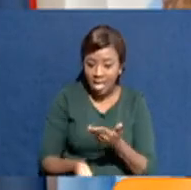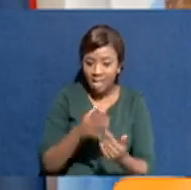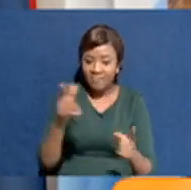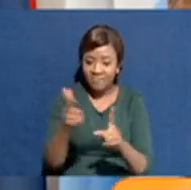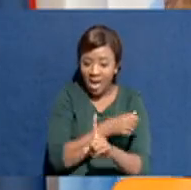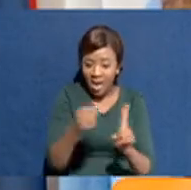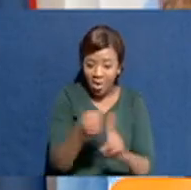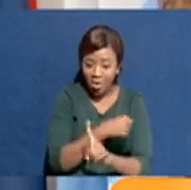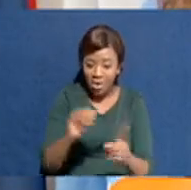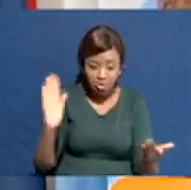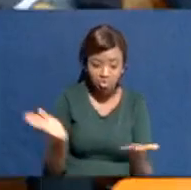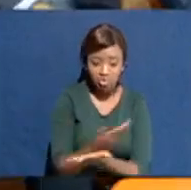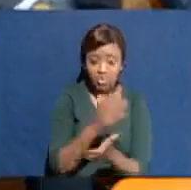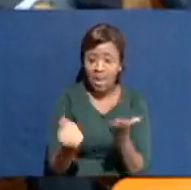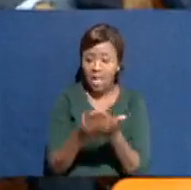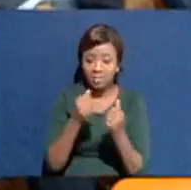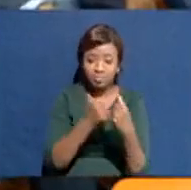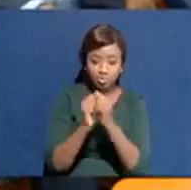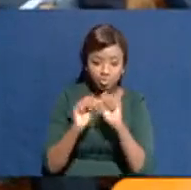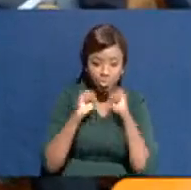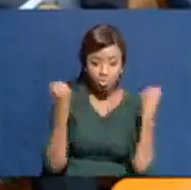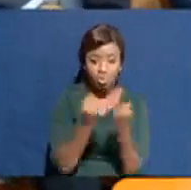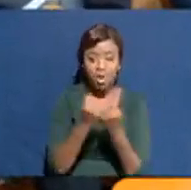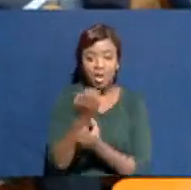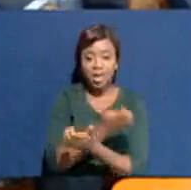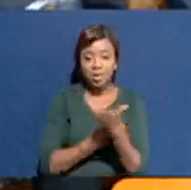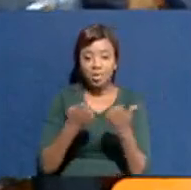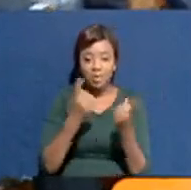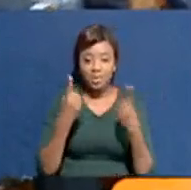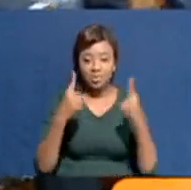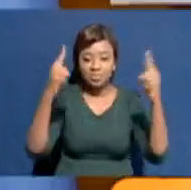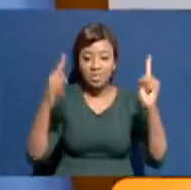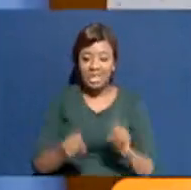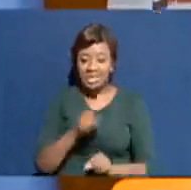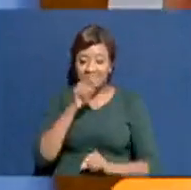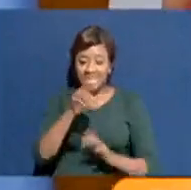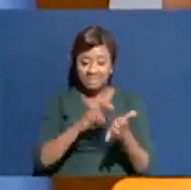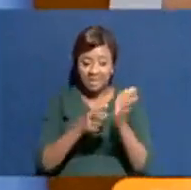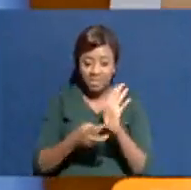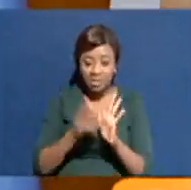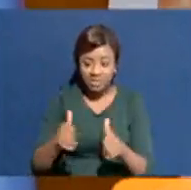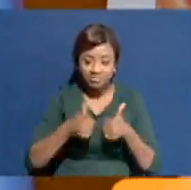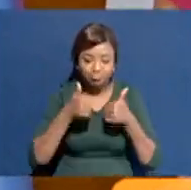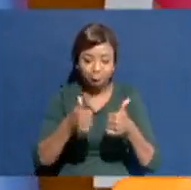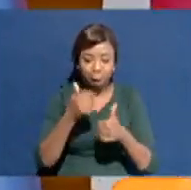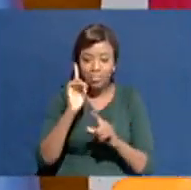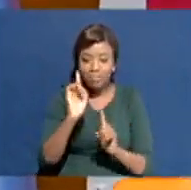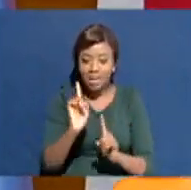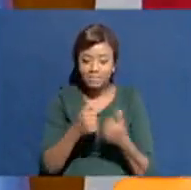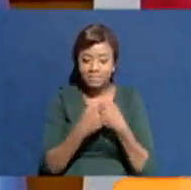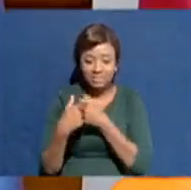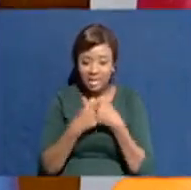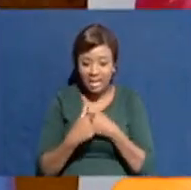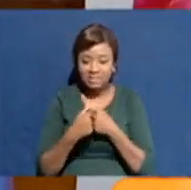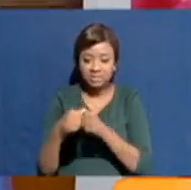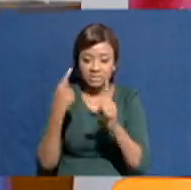violence for socio-economic prosperity. This project is viewed as important for the region as it grapples with complex and sensitive